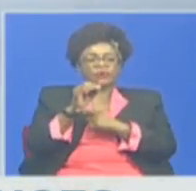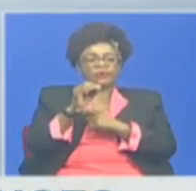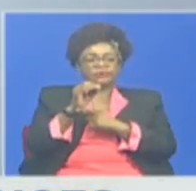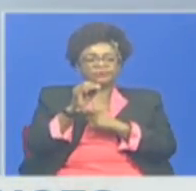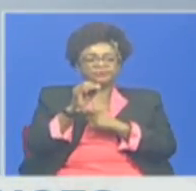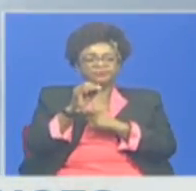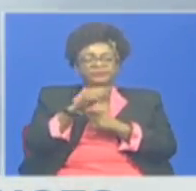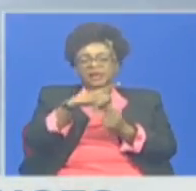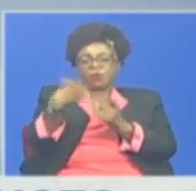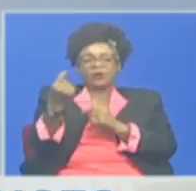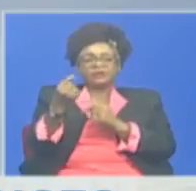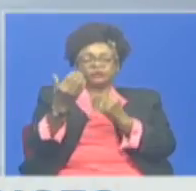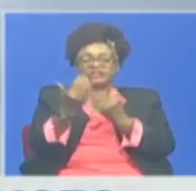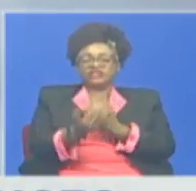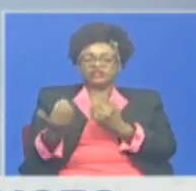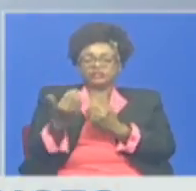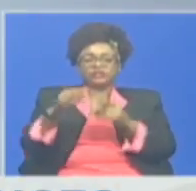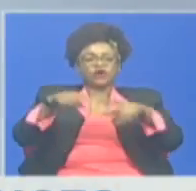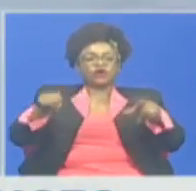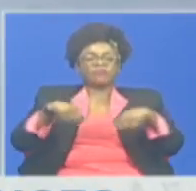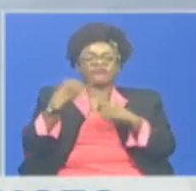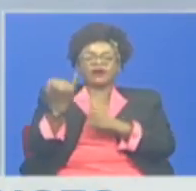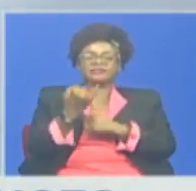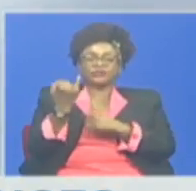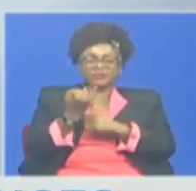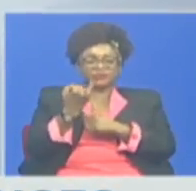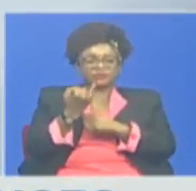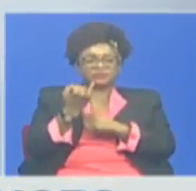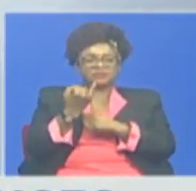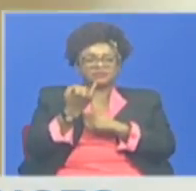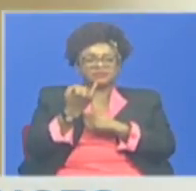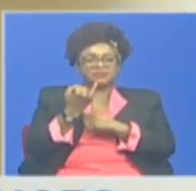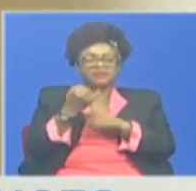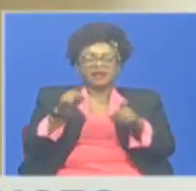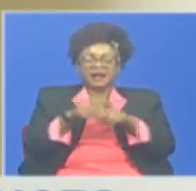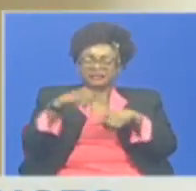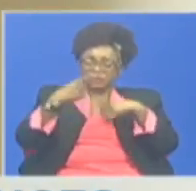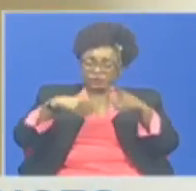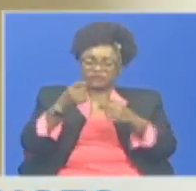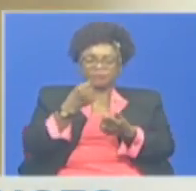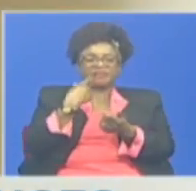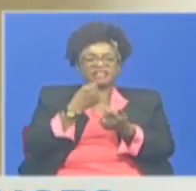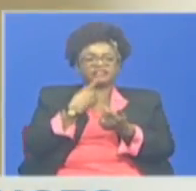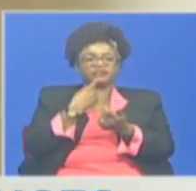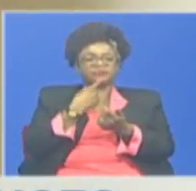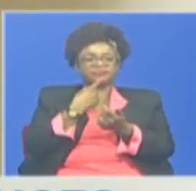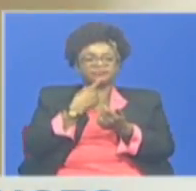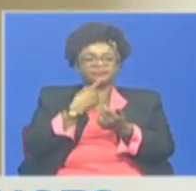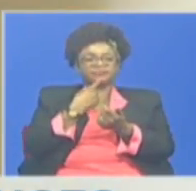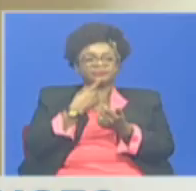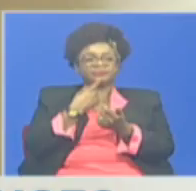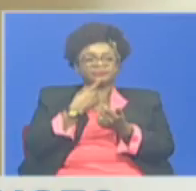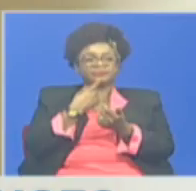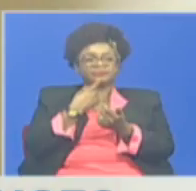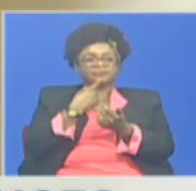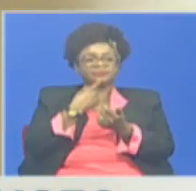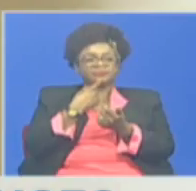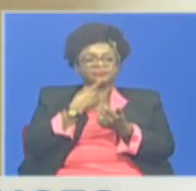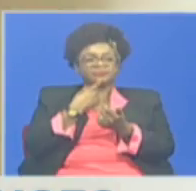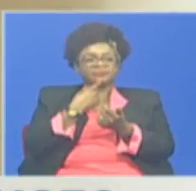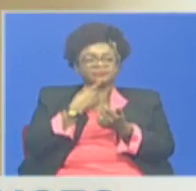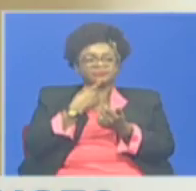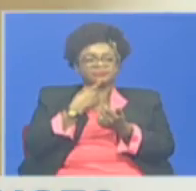children's room for isolation while still taking my medication. This is my first morning